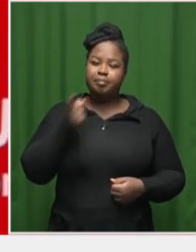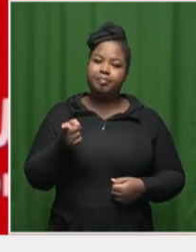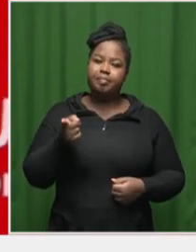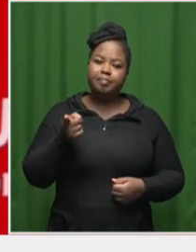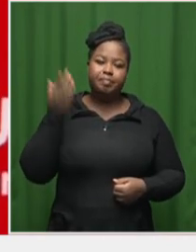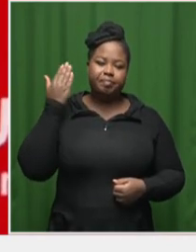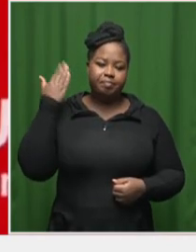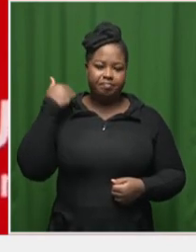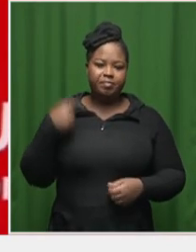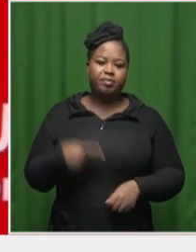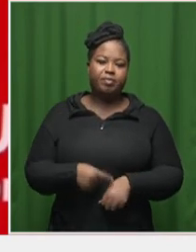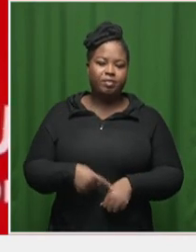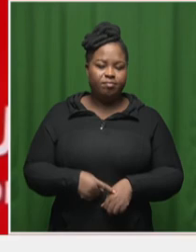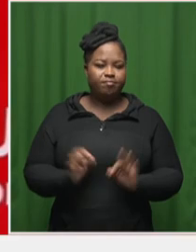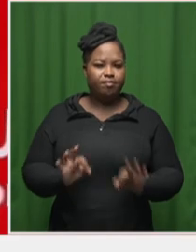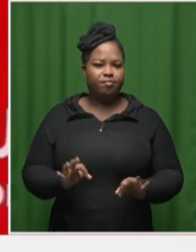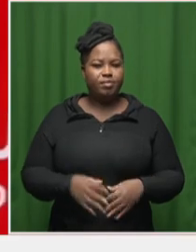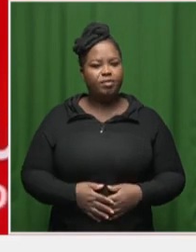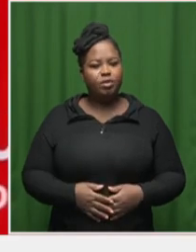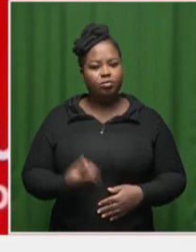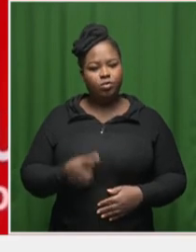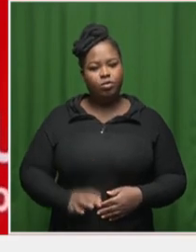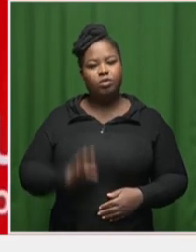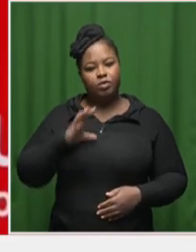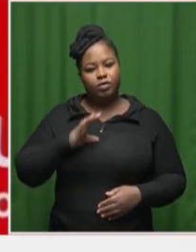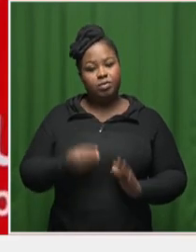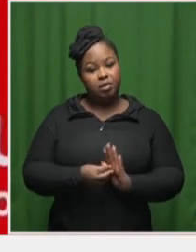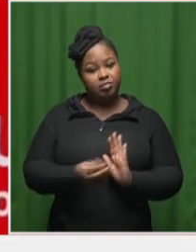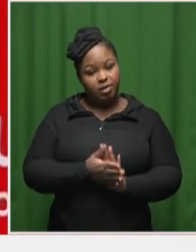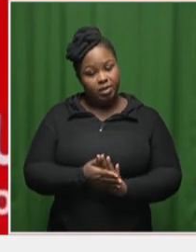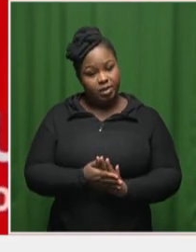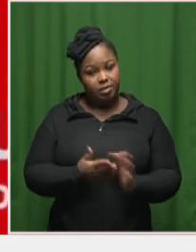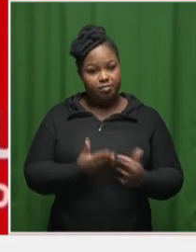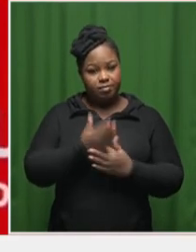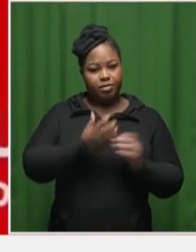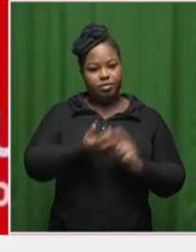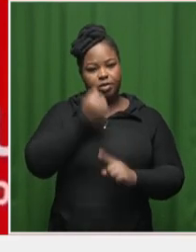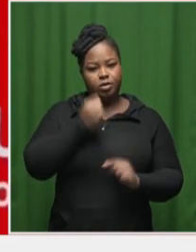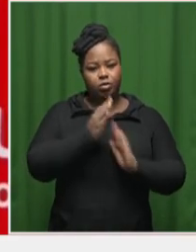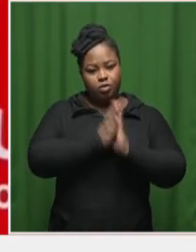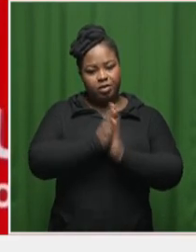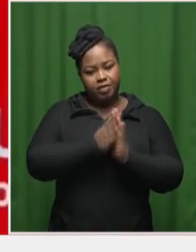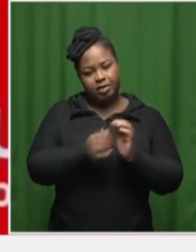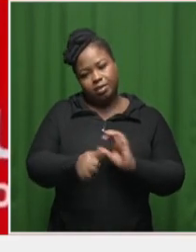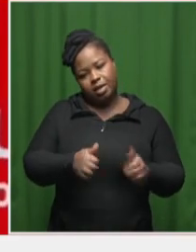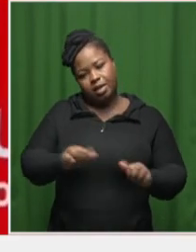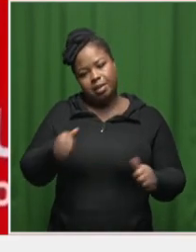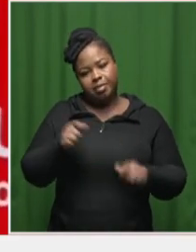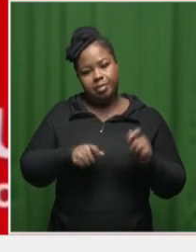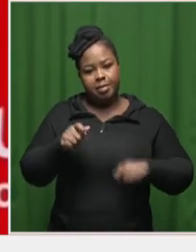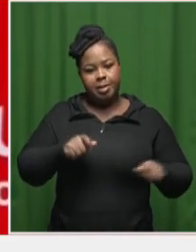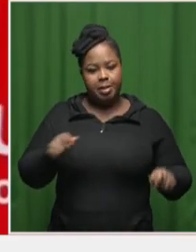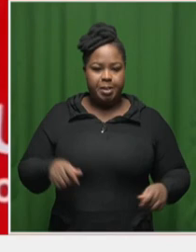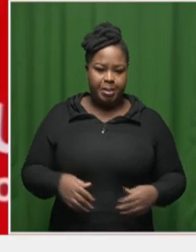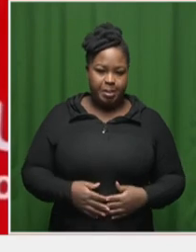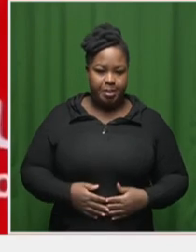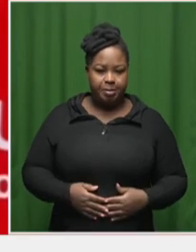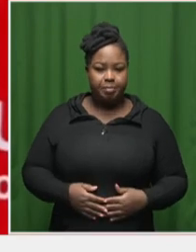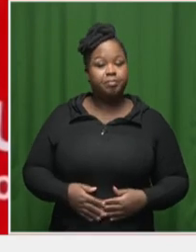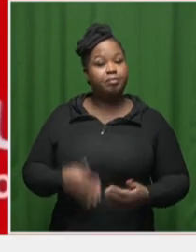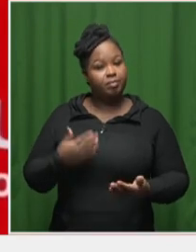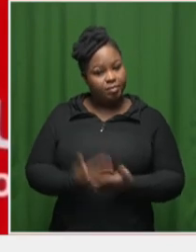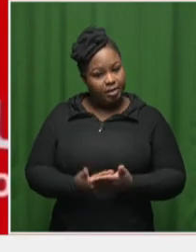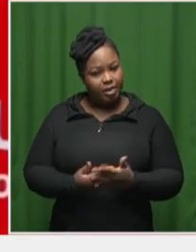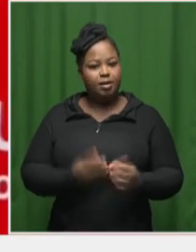running the whole time, and we are quite confident that the record that he has broken, which is a motivation to many, many other people, he would be